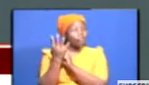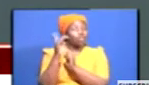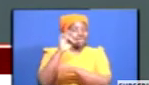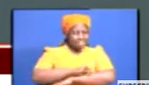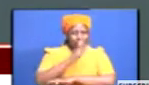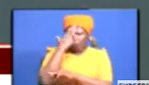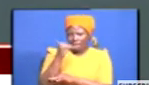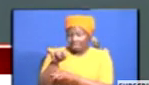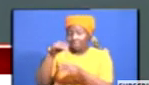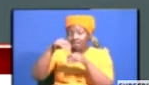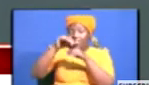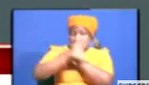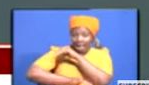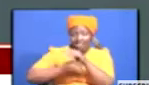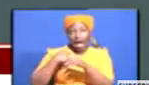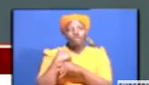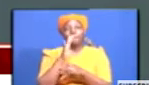an electioneering mode